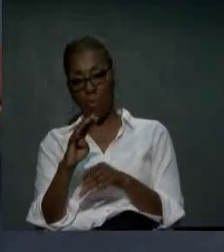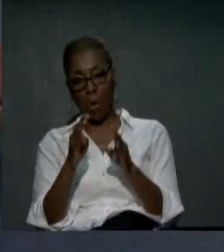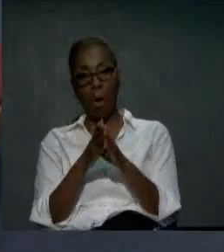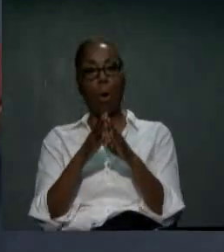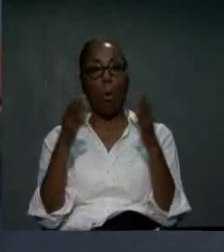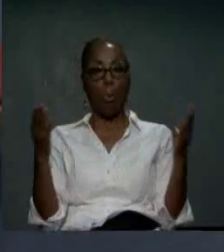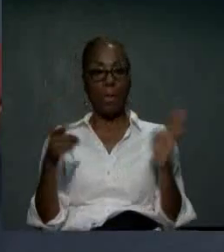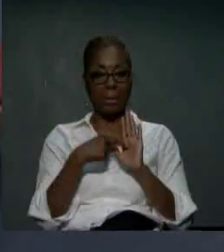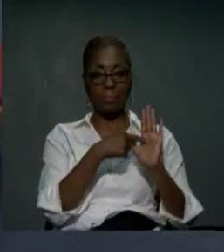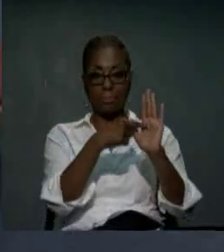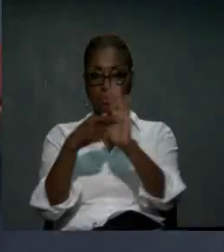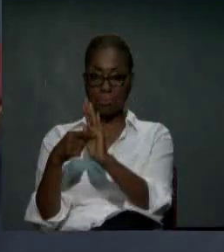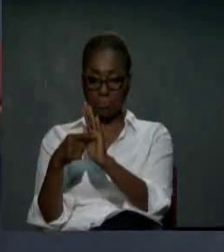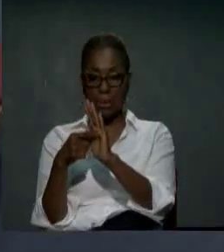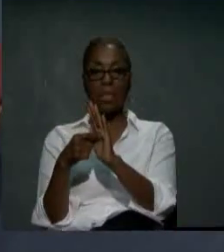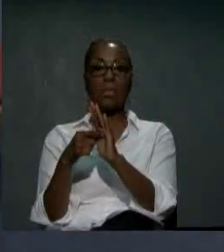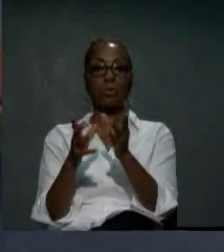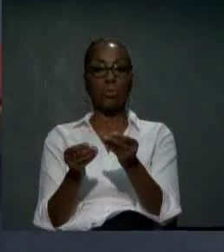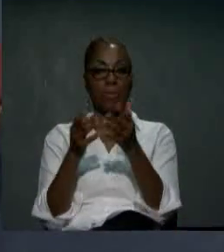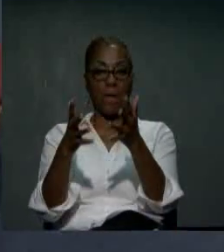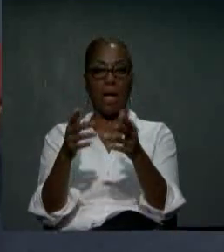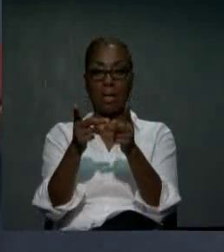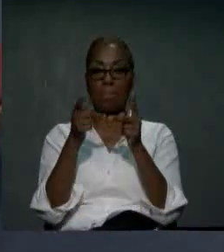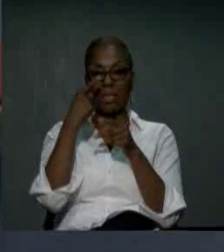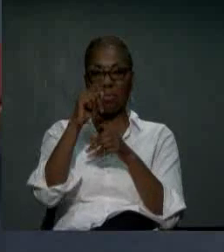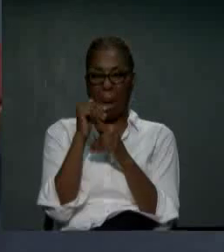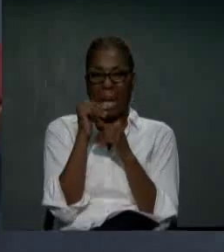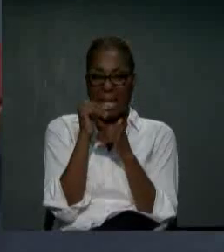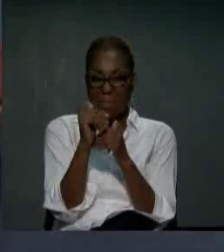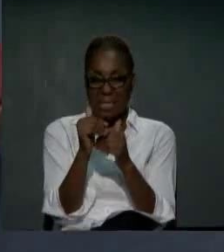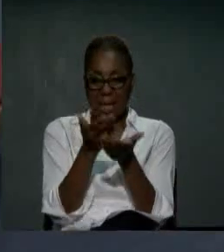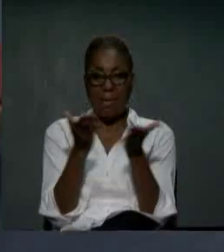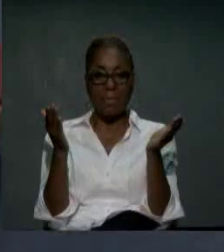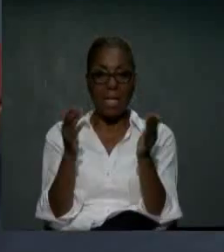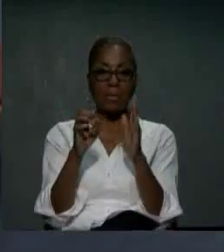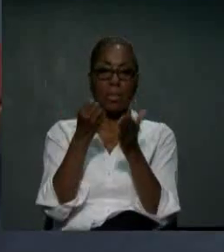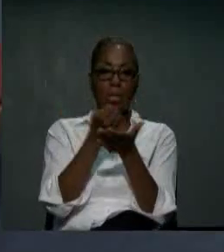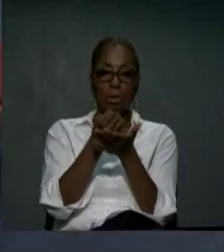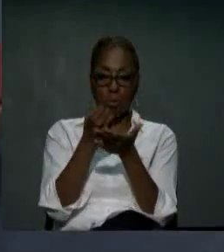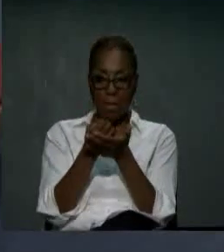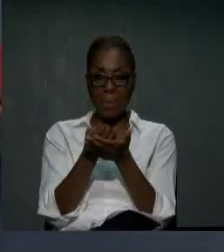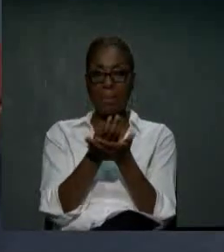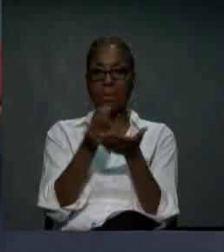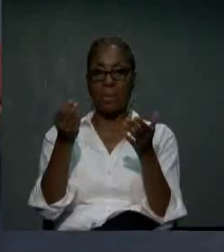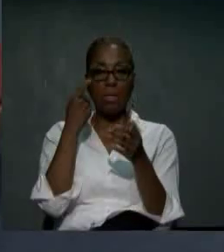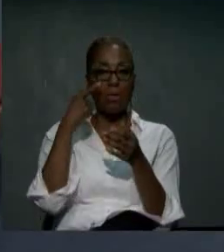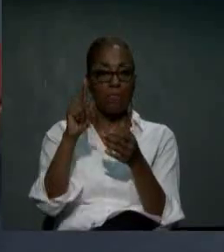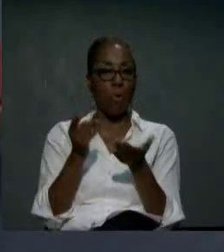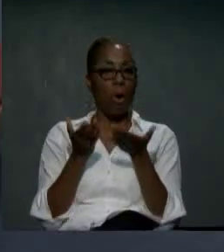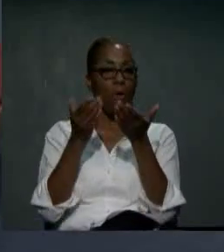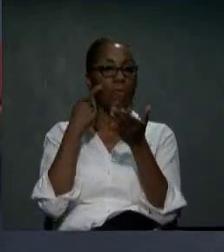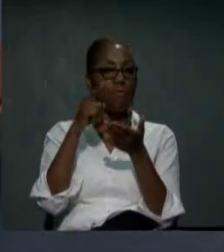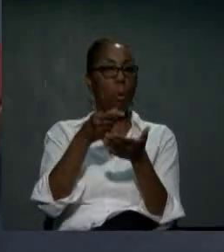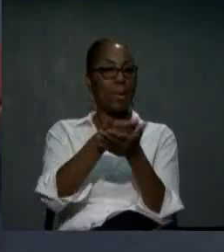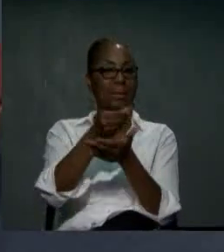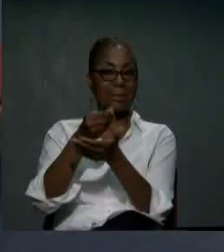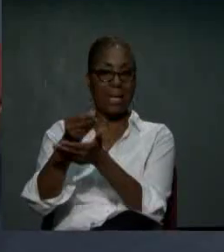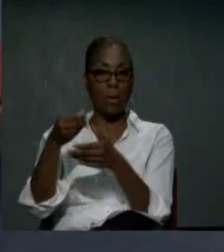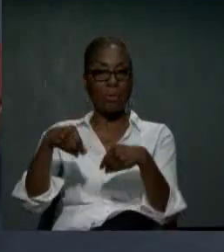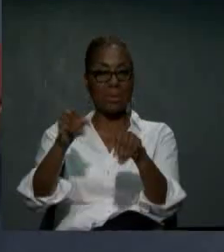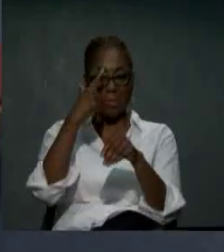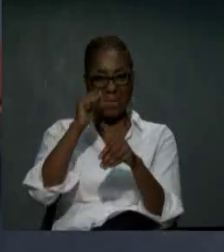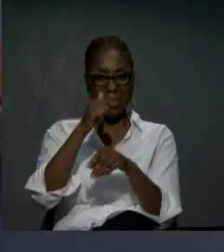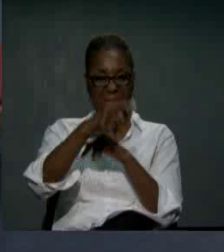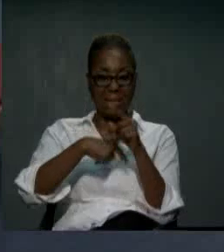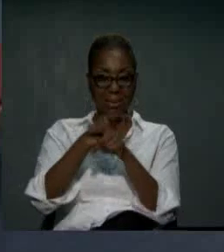district is intended to provide a location for a limited amount of merchandise, equipment, and materials being offered for retail sales that, because of the type